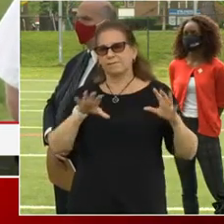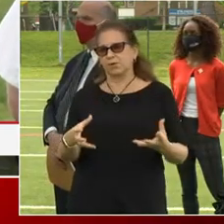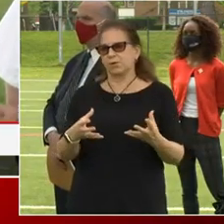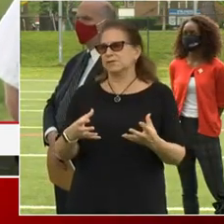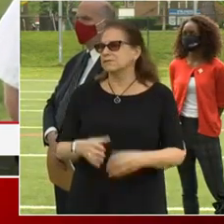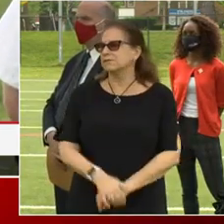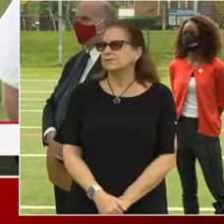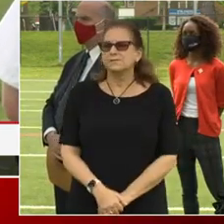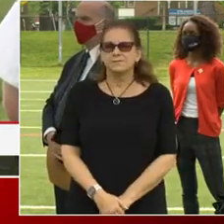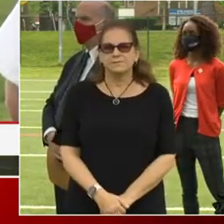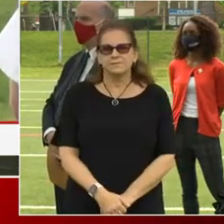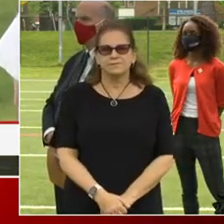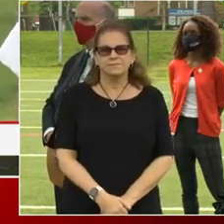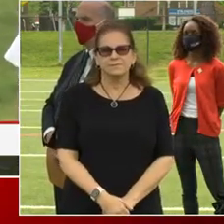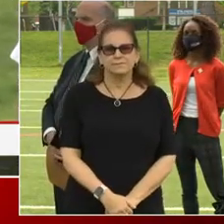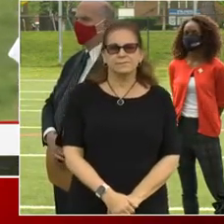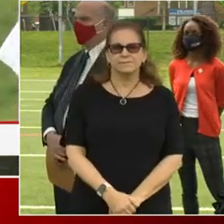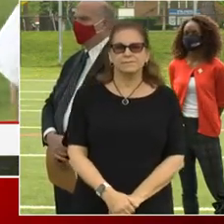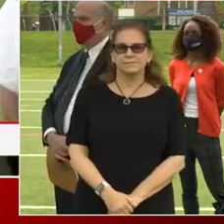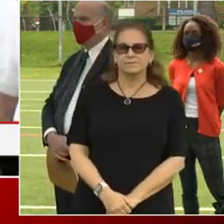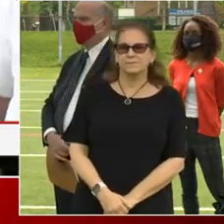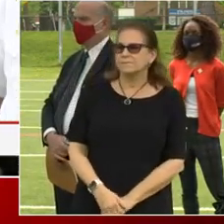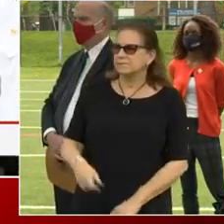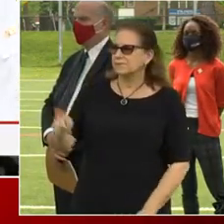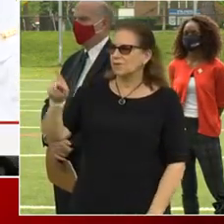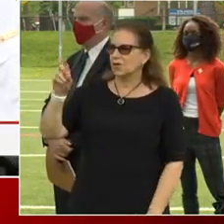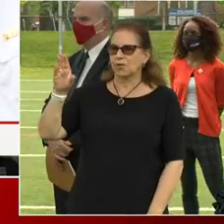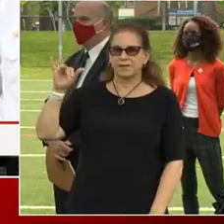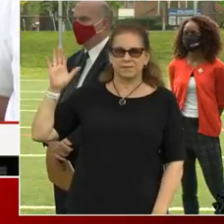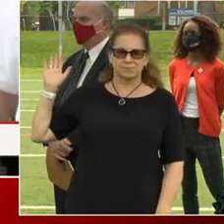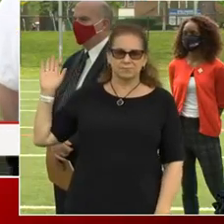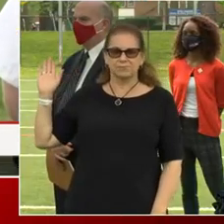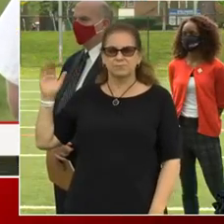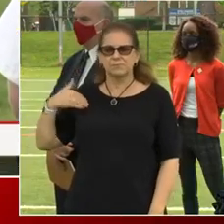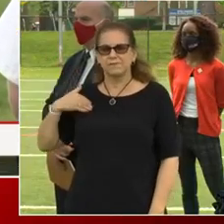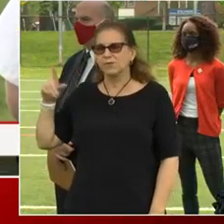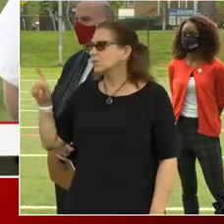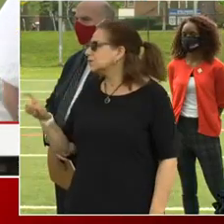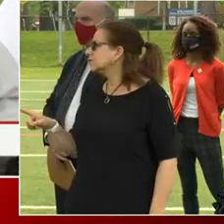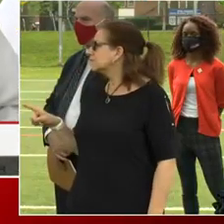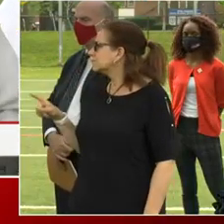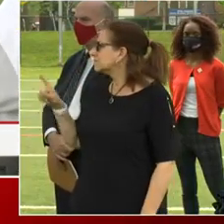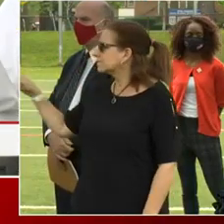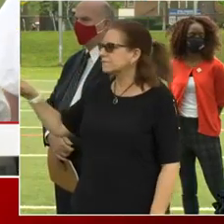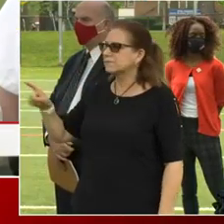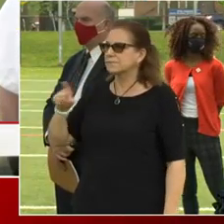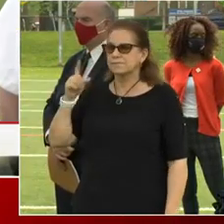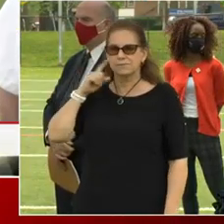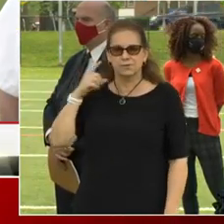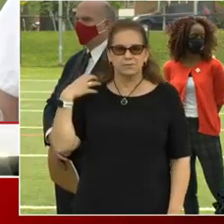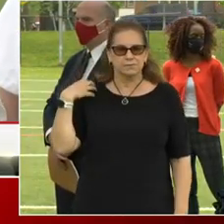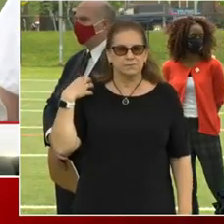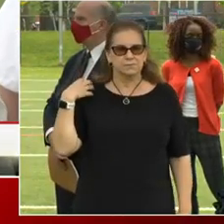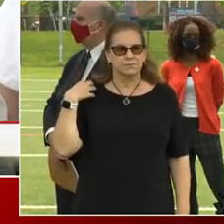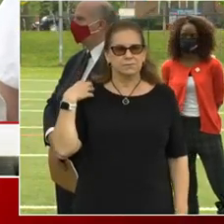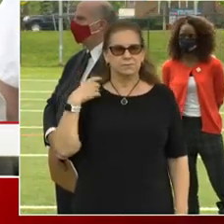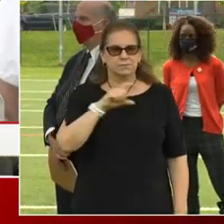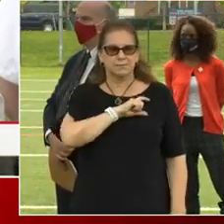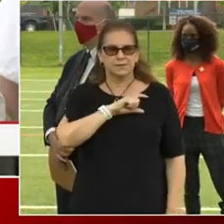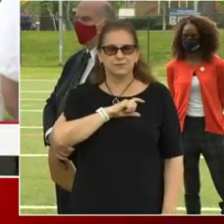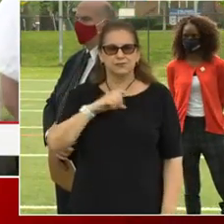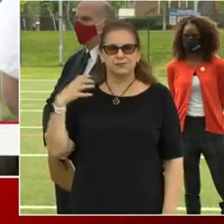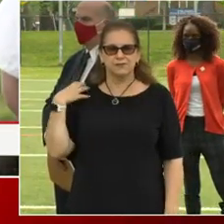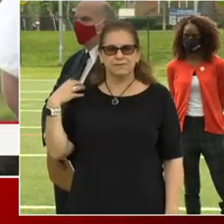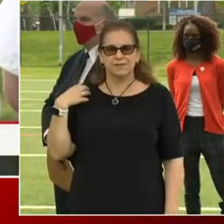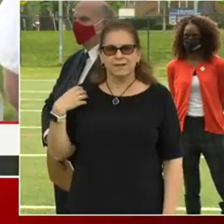Yeah, just for the chief and probably the former Yes, DYRS director as well. Been trying to get a fix on